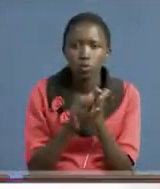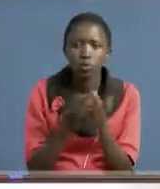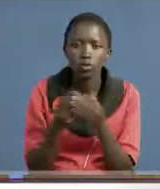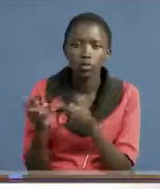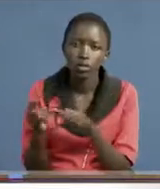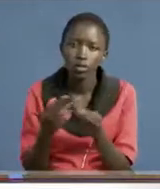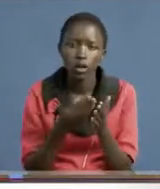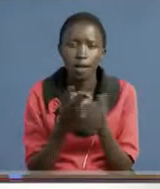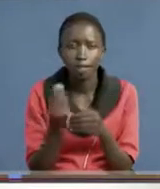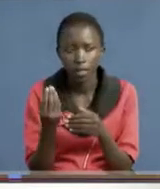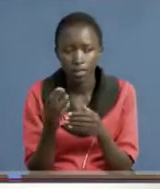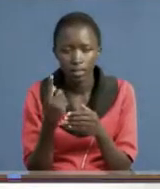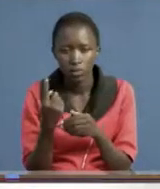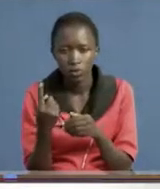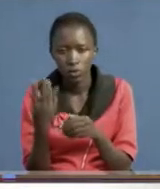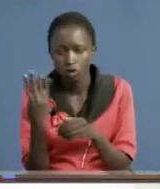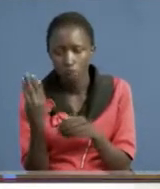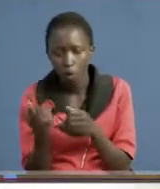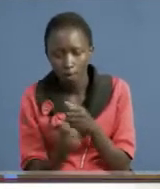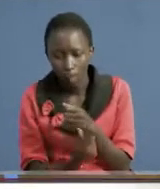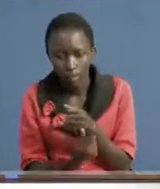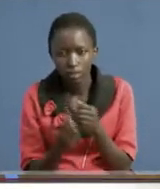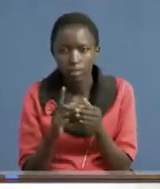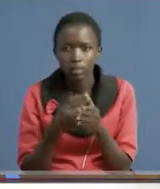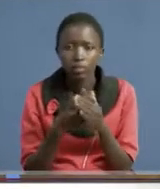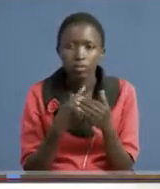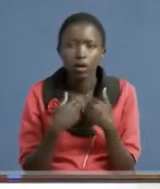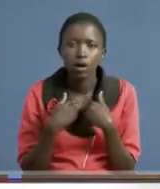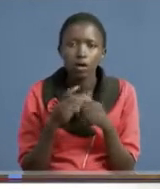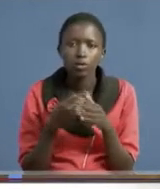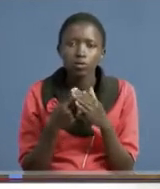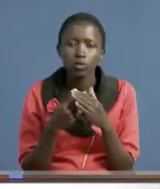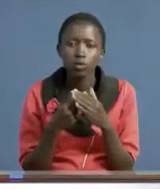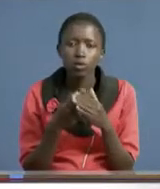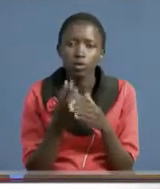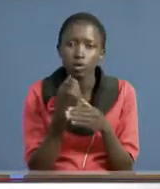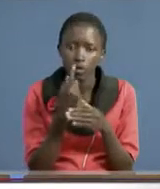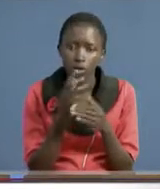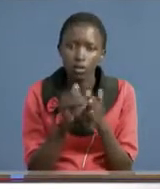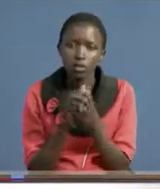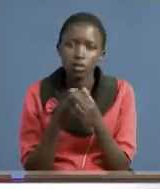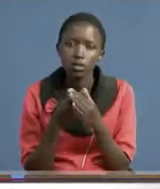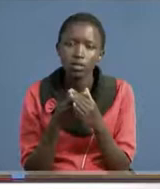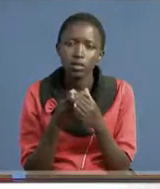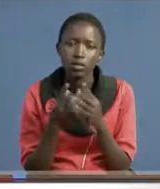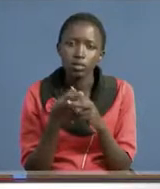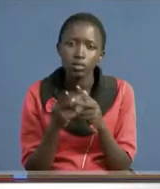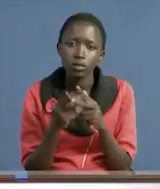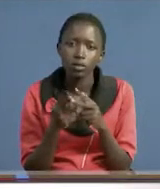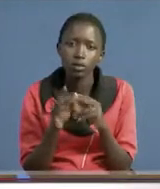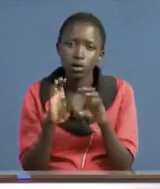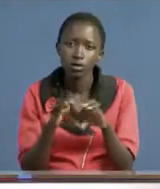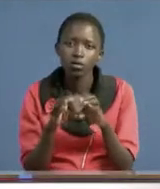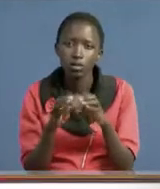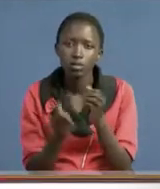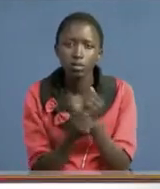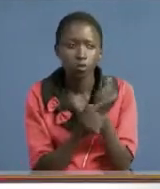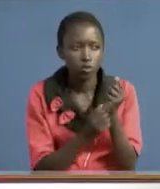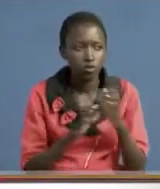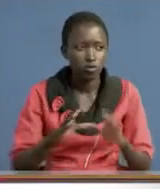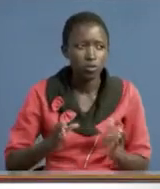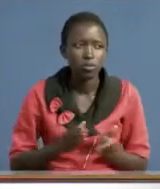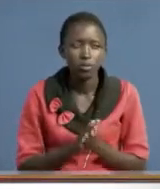receiving the cash transfer every 4 months when she took her child for vaccination, she also invested on farming to support her family.